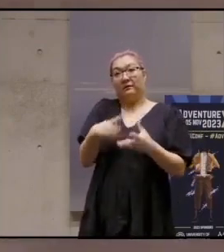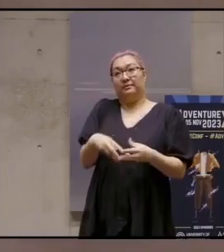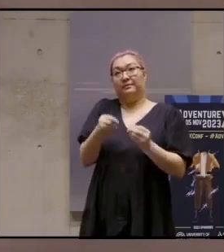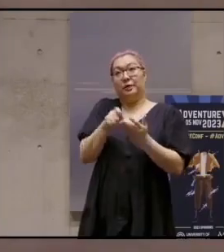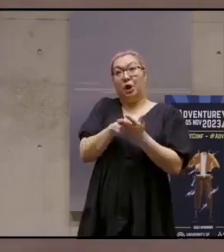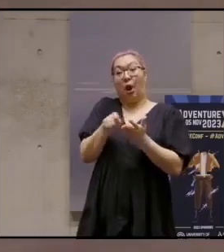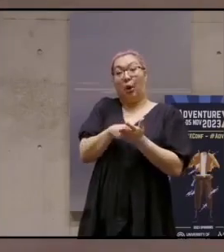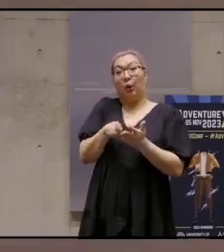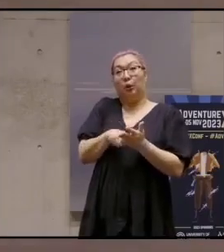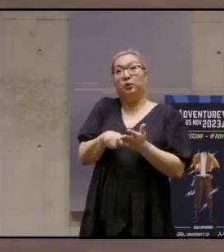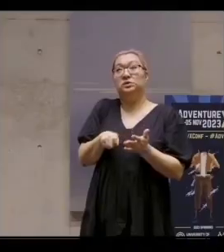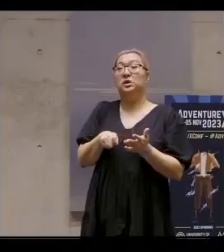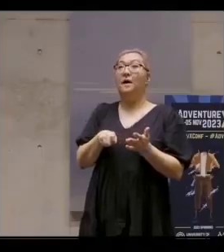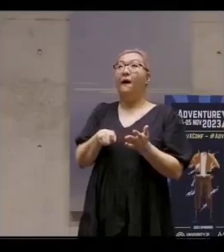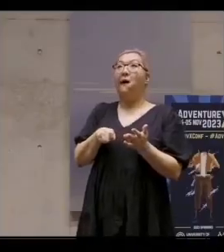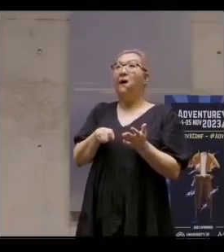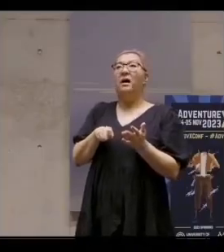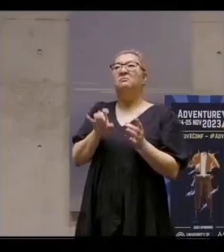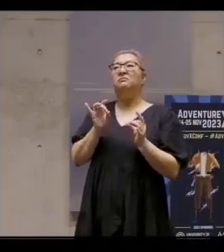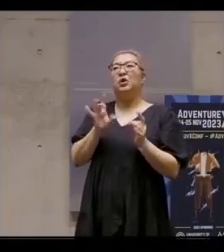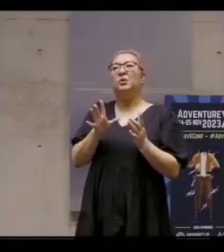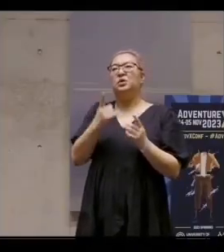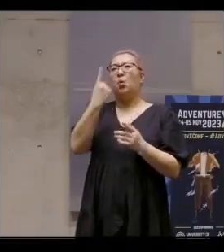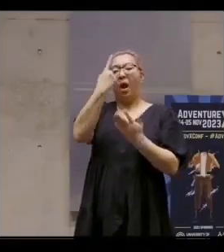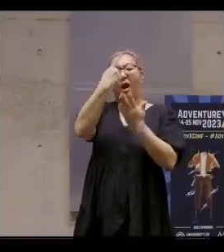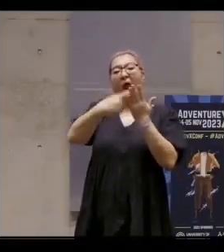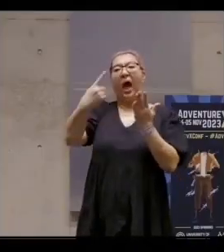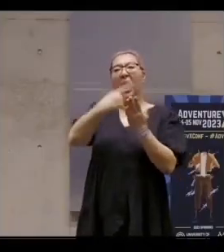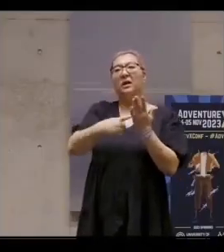reading one line at a time. That's not gonna help you estimate things.